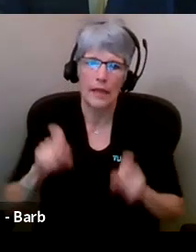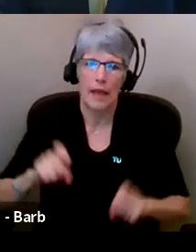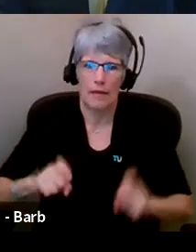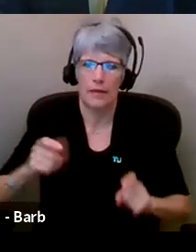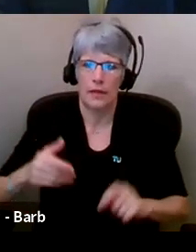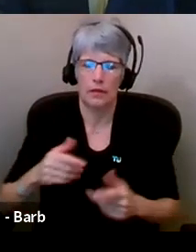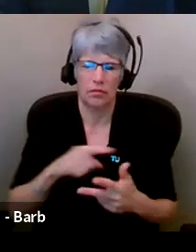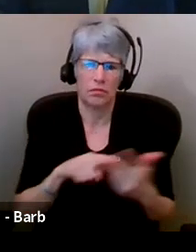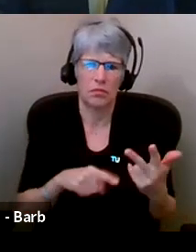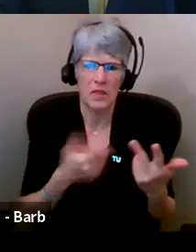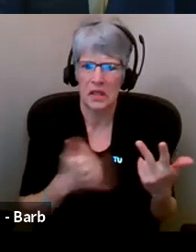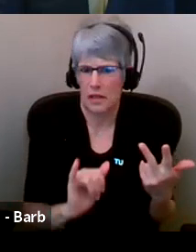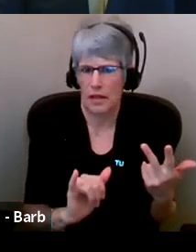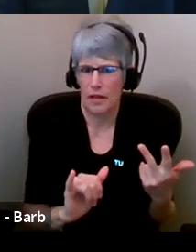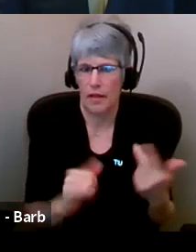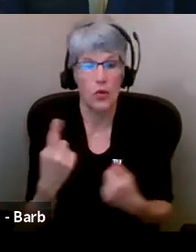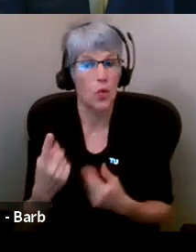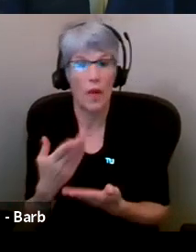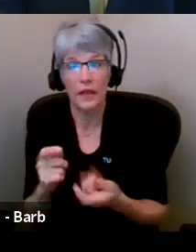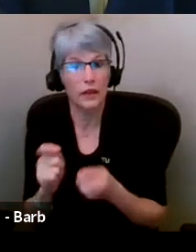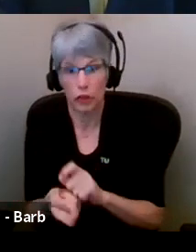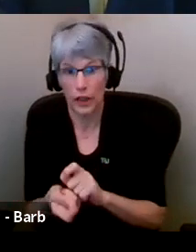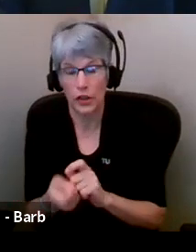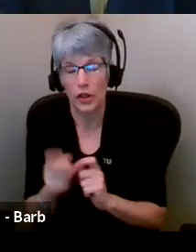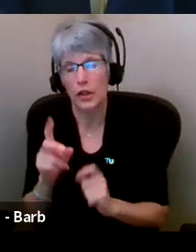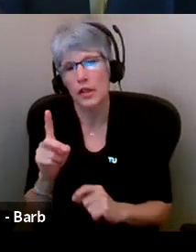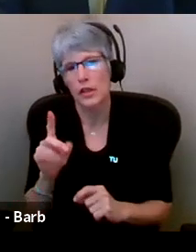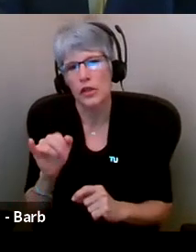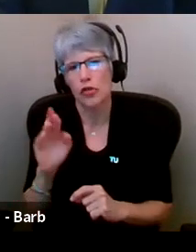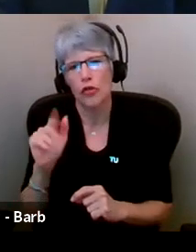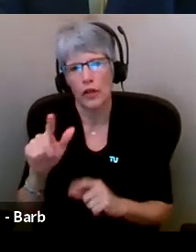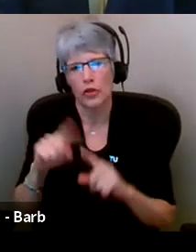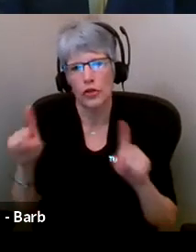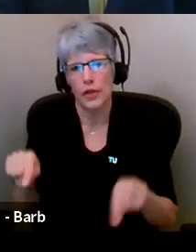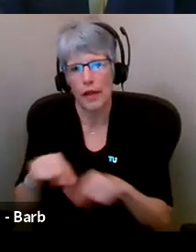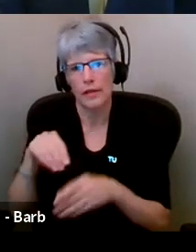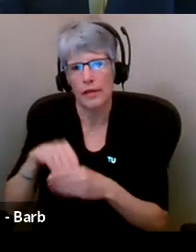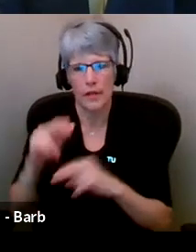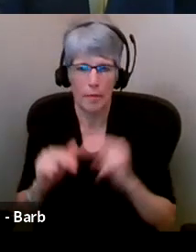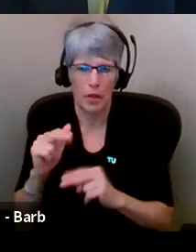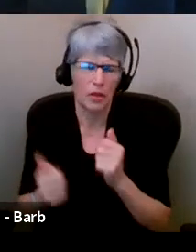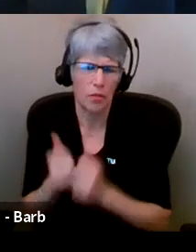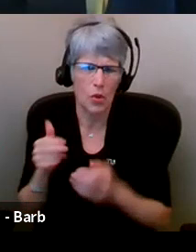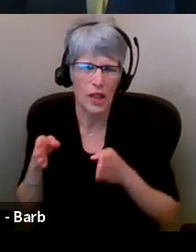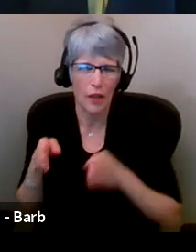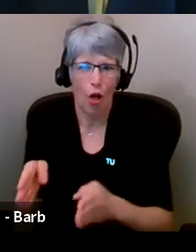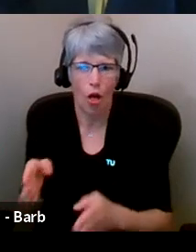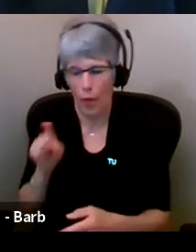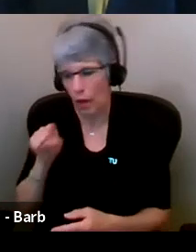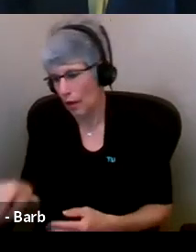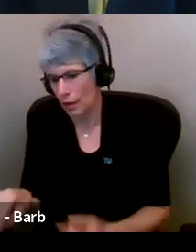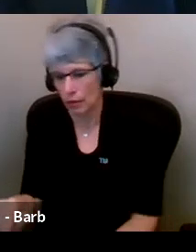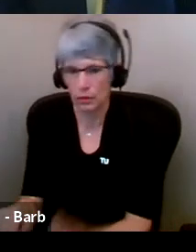that's really changing is the directional signs that are in the buildings, mostly in the hallways, pointing one direction or the other.